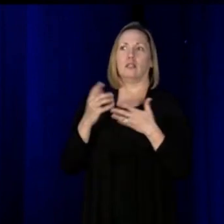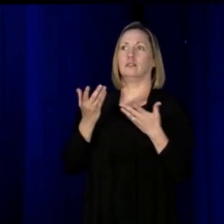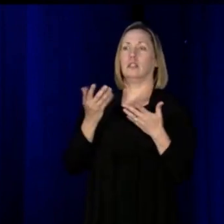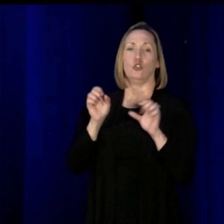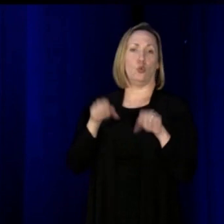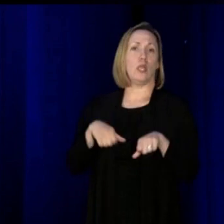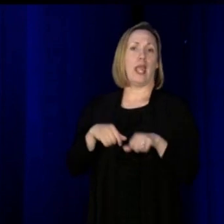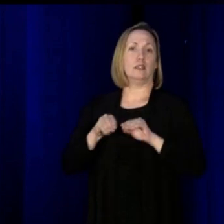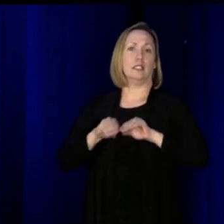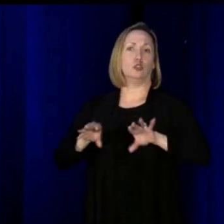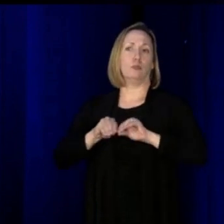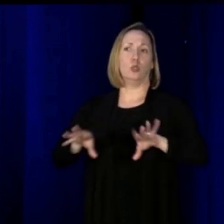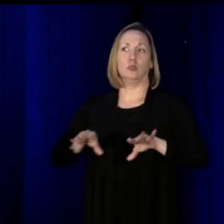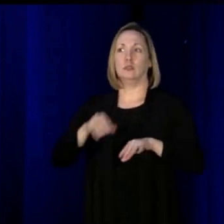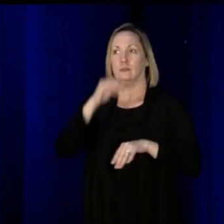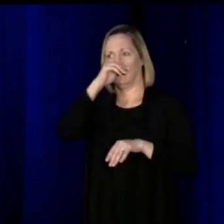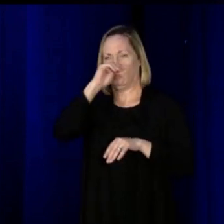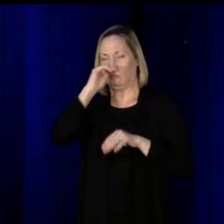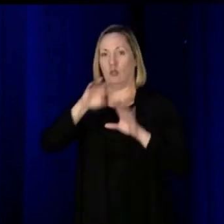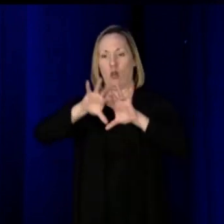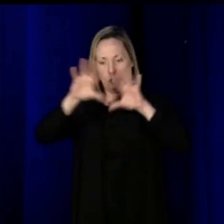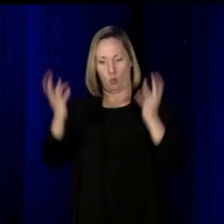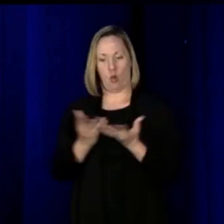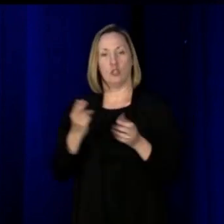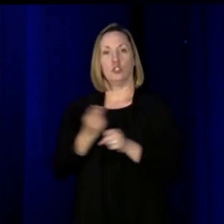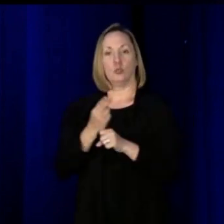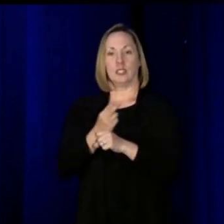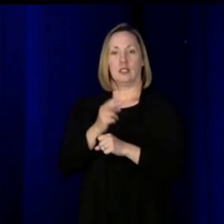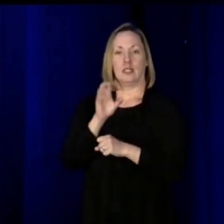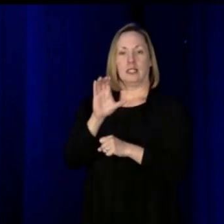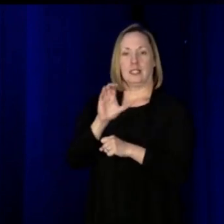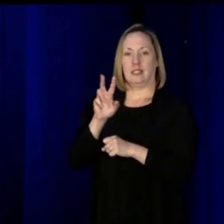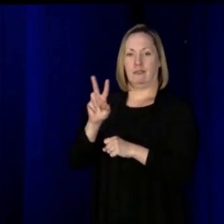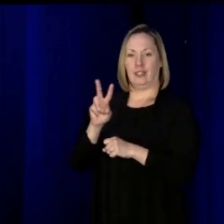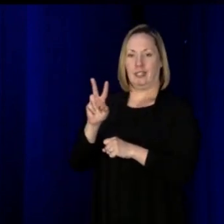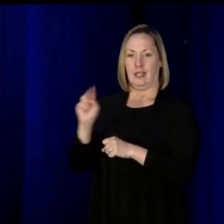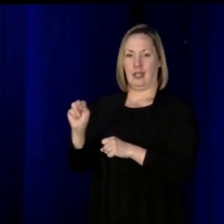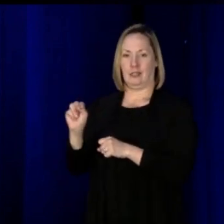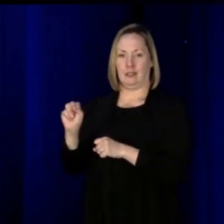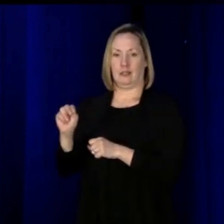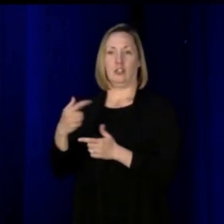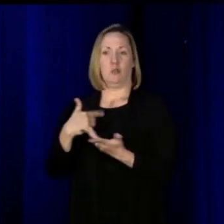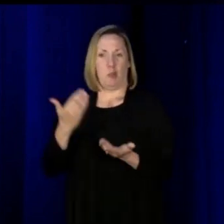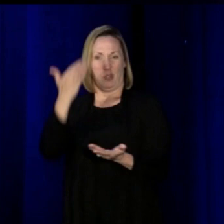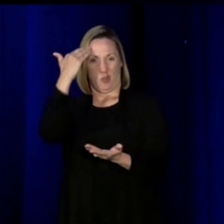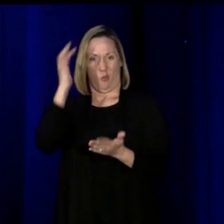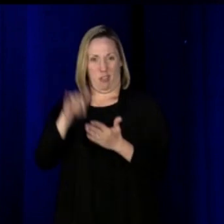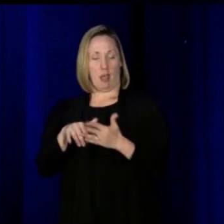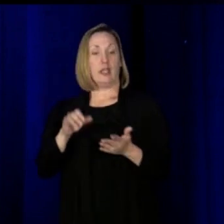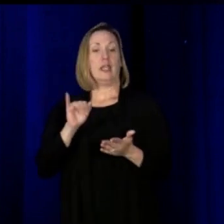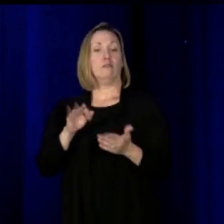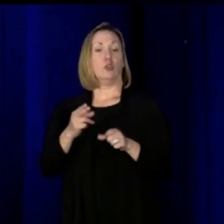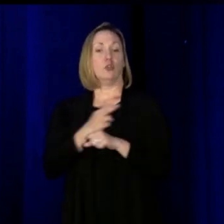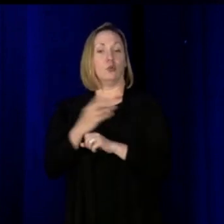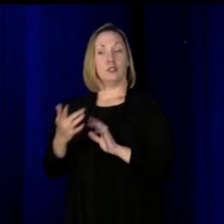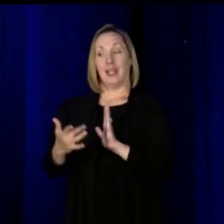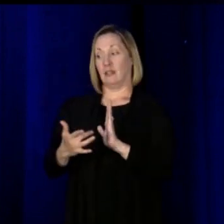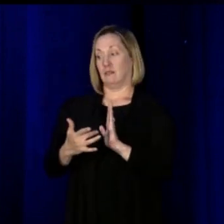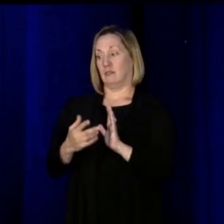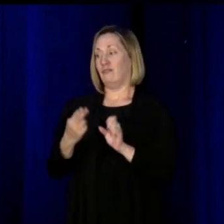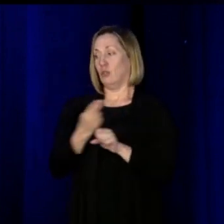can distribute across the globe using CDNs. You are probably familiar with this if you use this technique in the